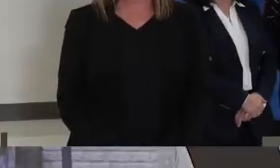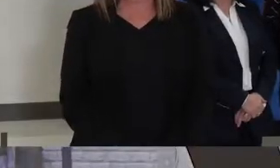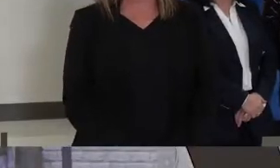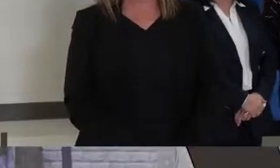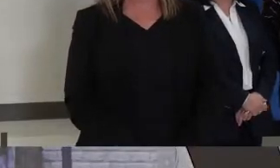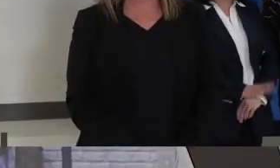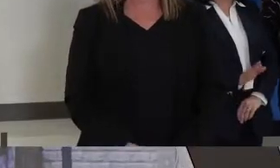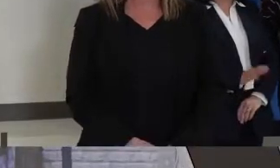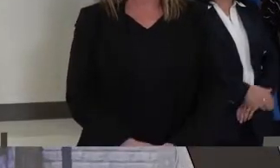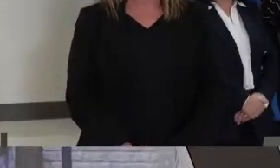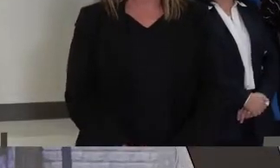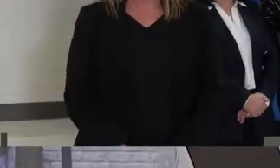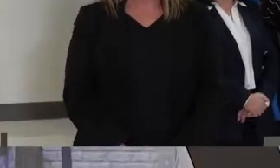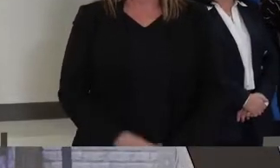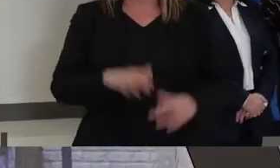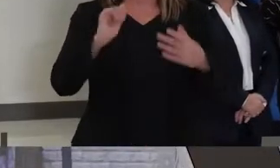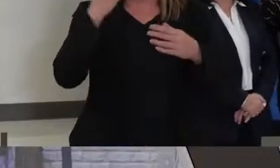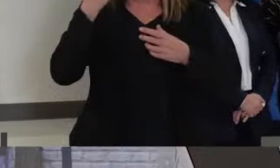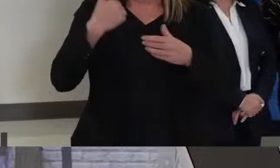That's where that bond goes.